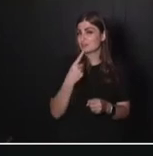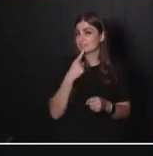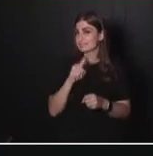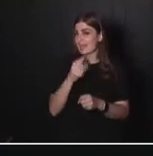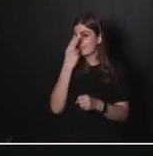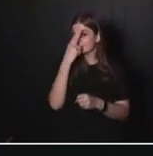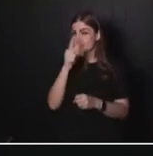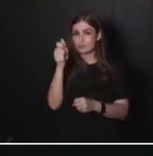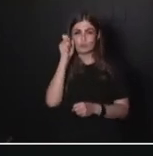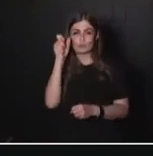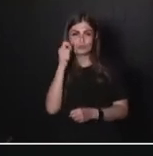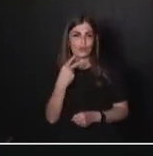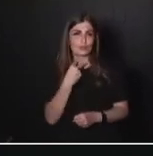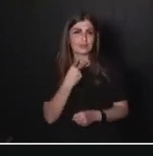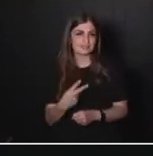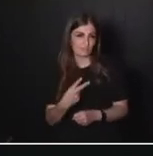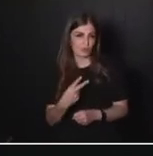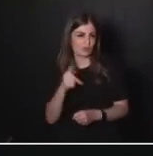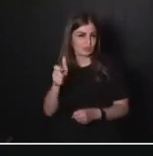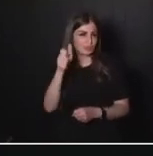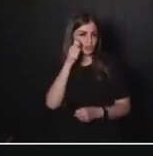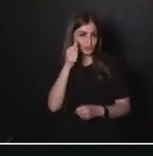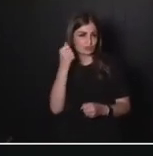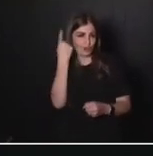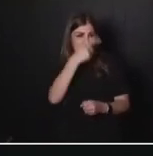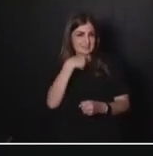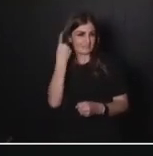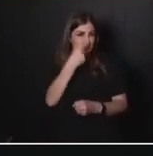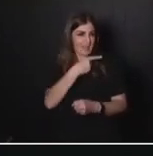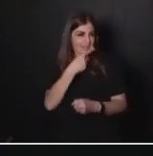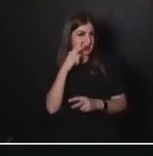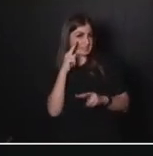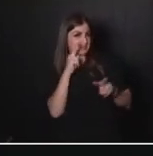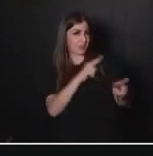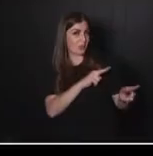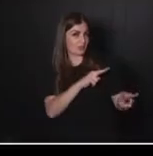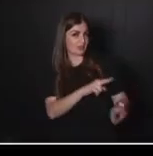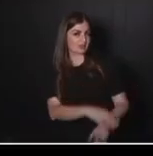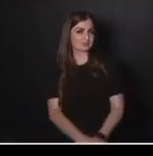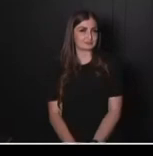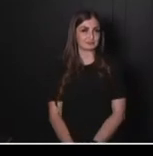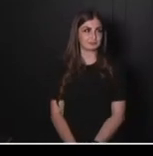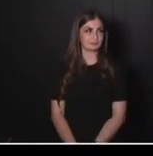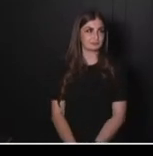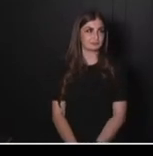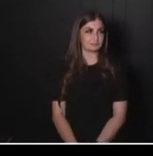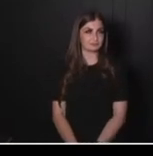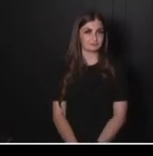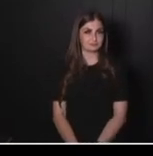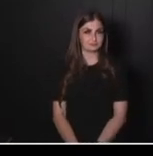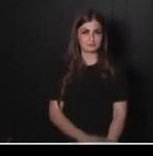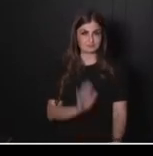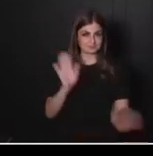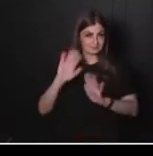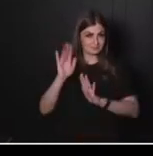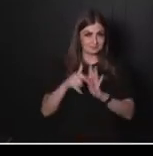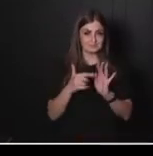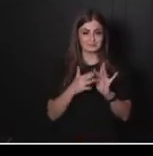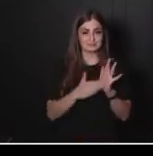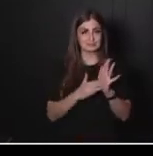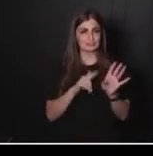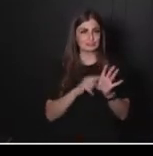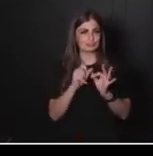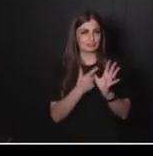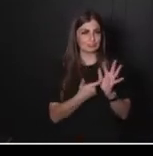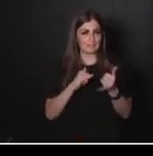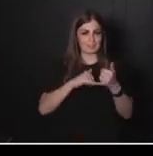know his voice, you know his iconic face. Let's see it. Hey guys, Jimmy Barnes here. I don't